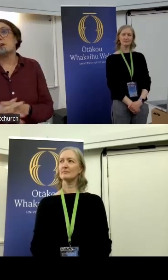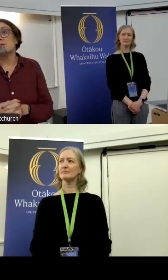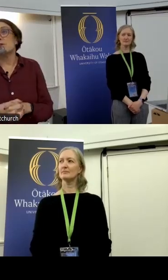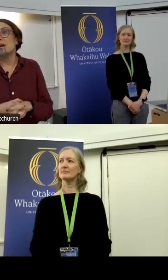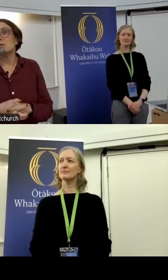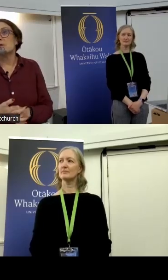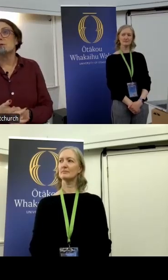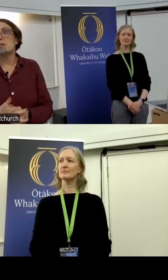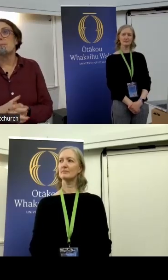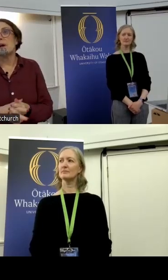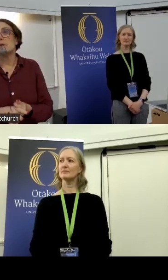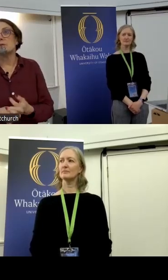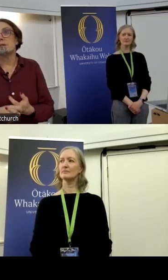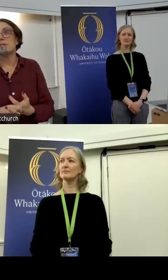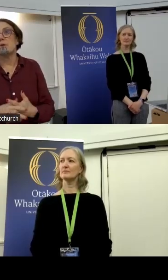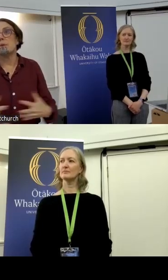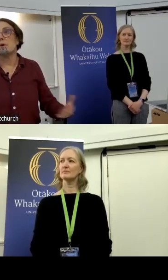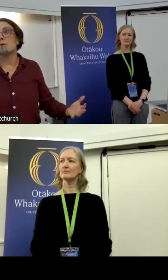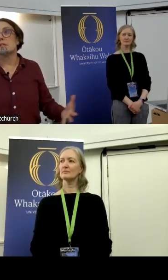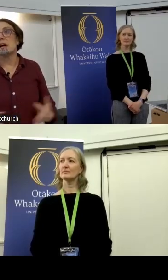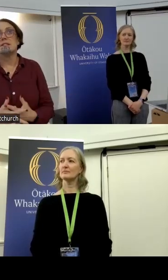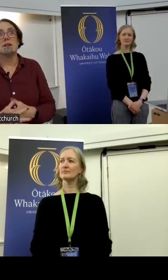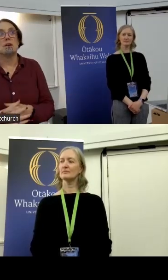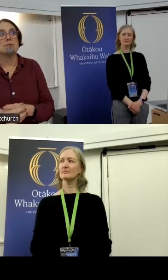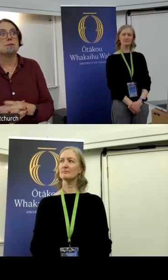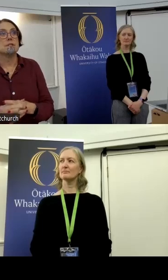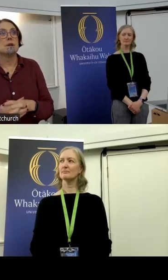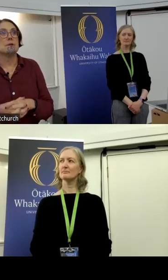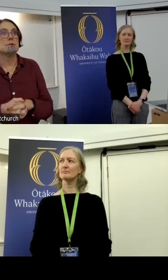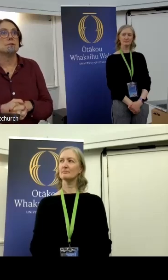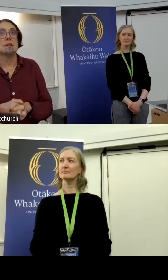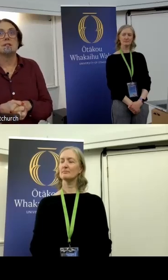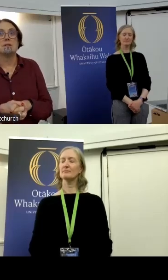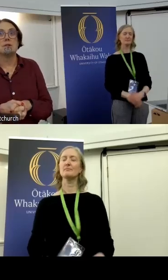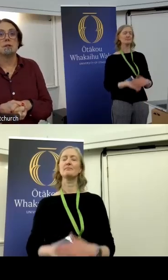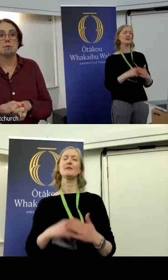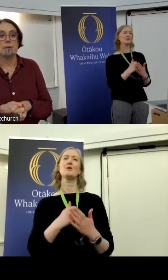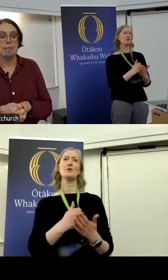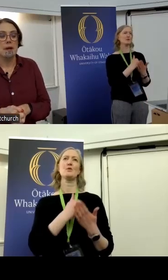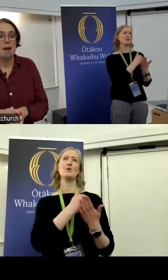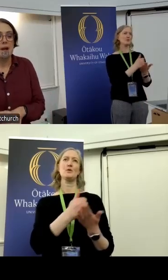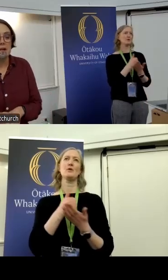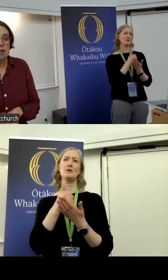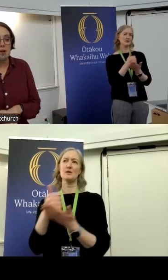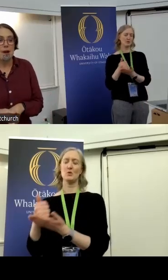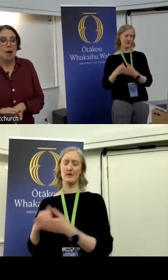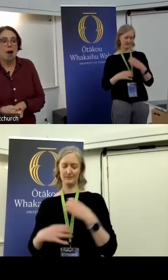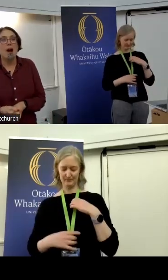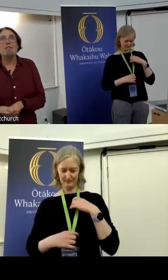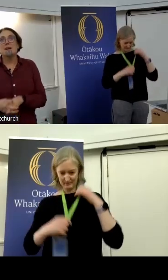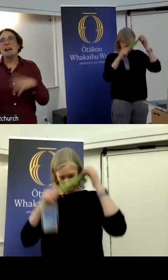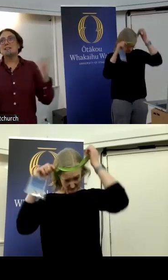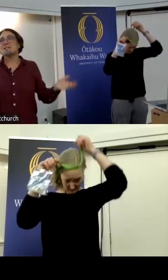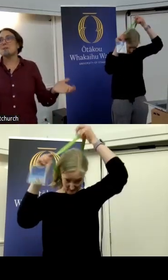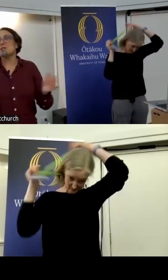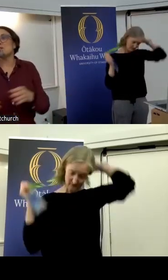kia koutou katoa, ko taimai I roto I te kaupapa o te rā, tēnā koutou, tēnā tātou katoa. So